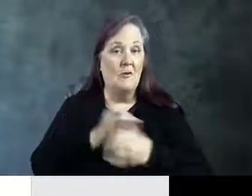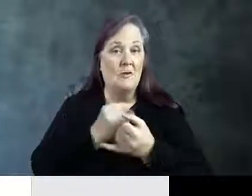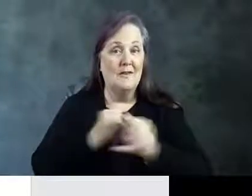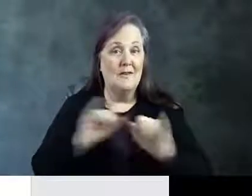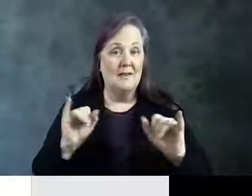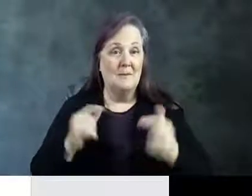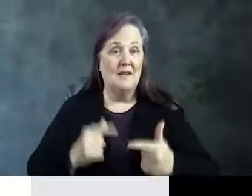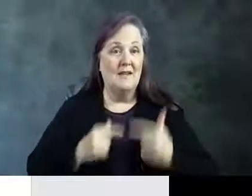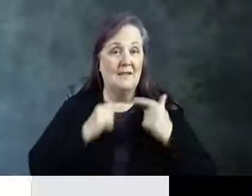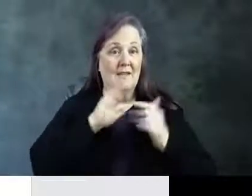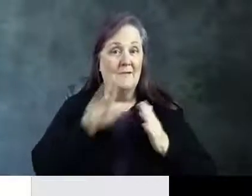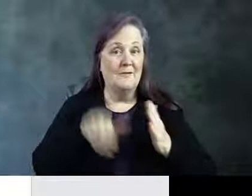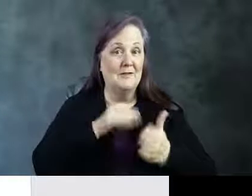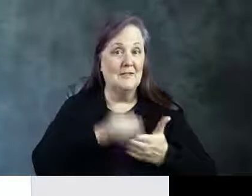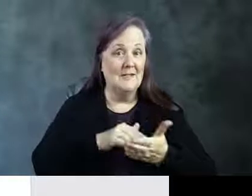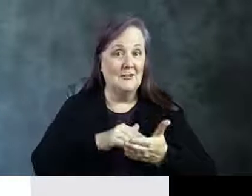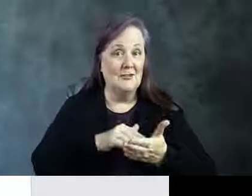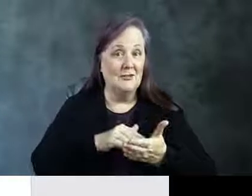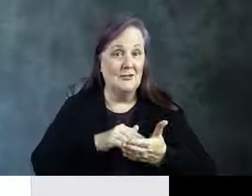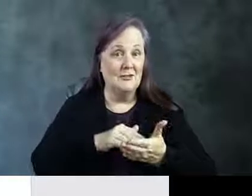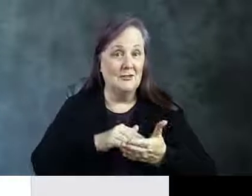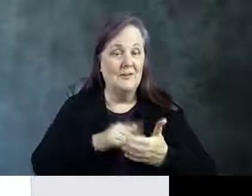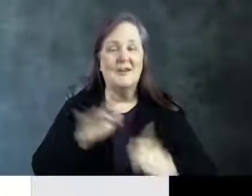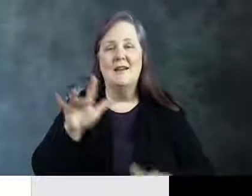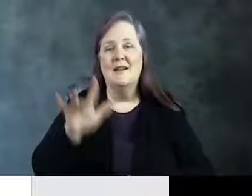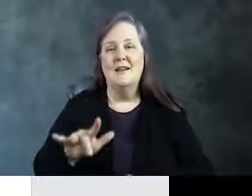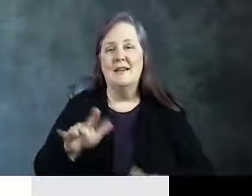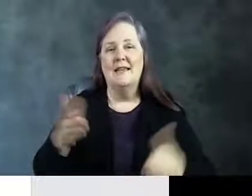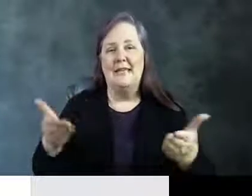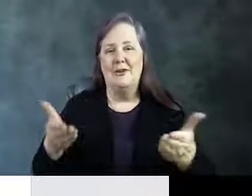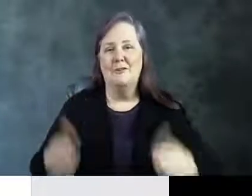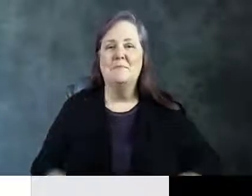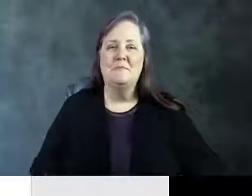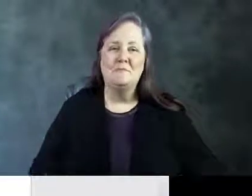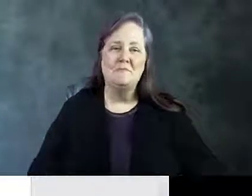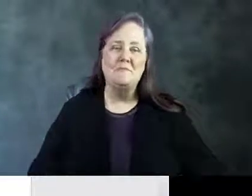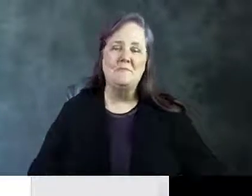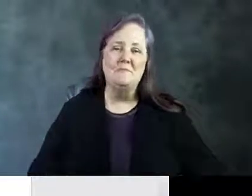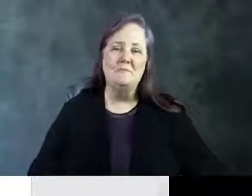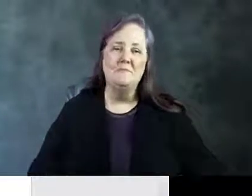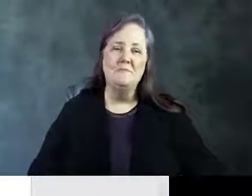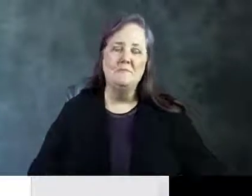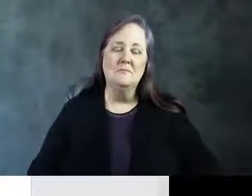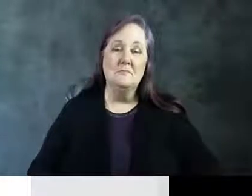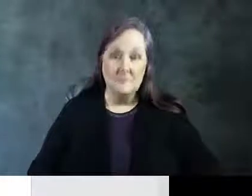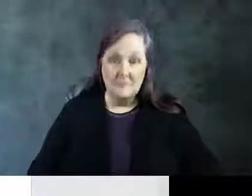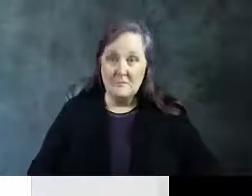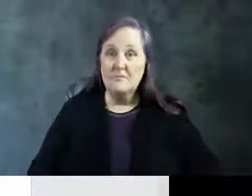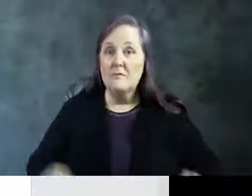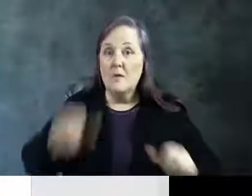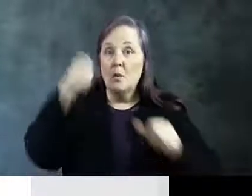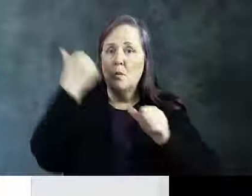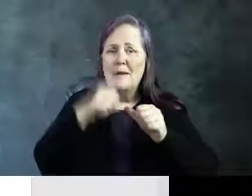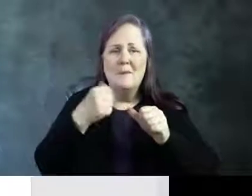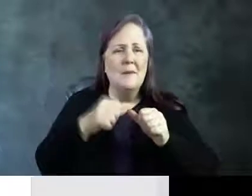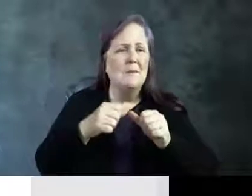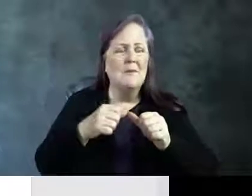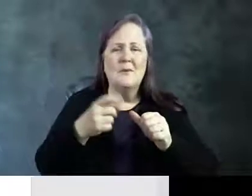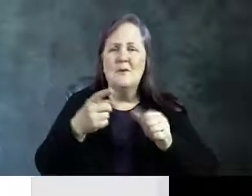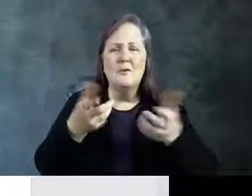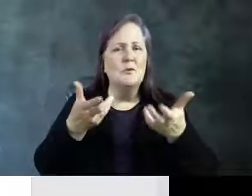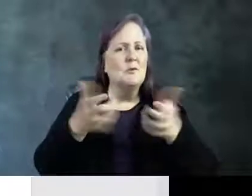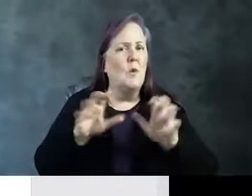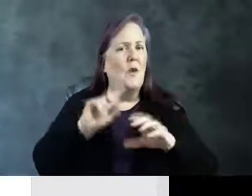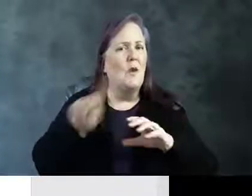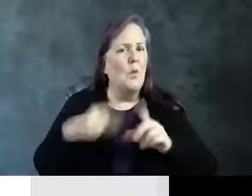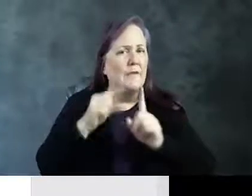independent living center, click here. And remember, I don't want to just hyperlink click